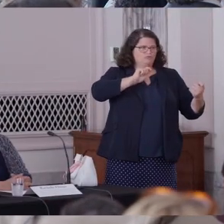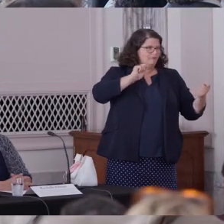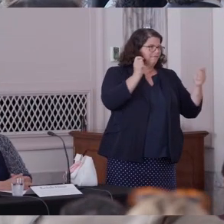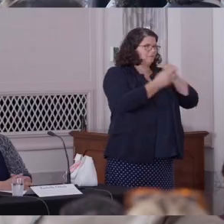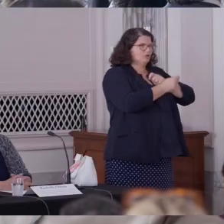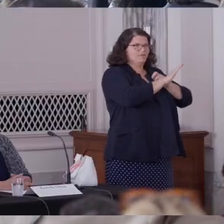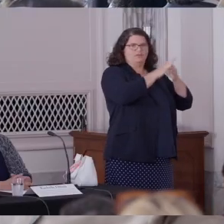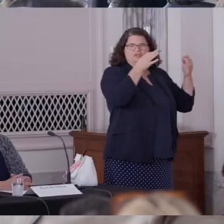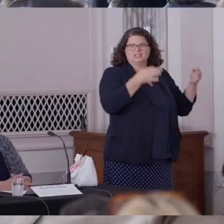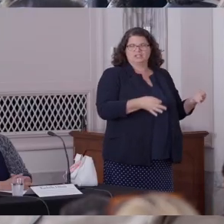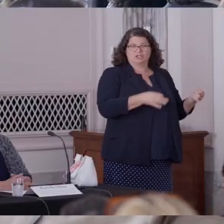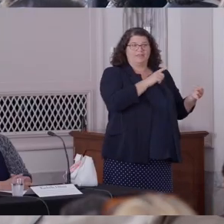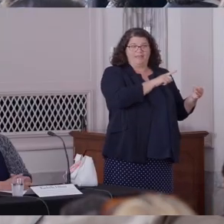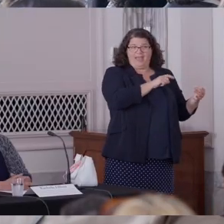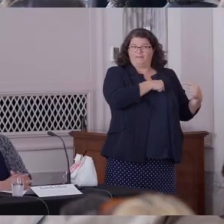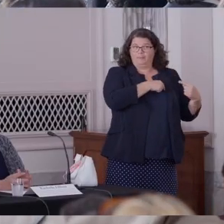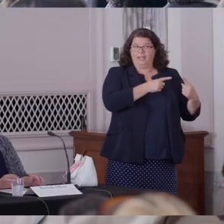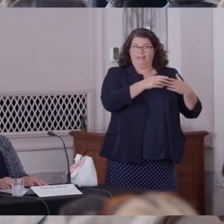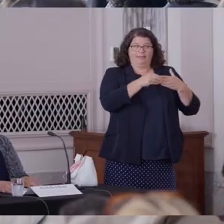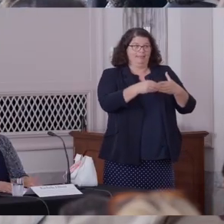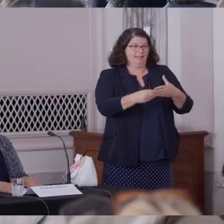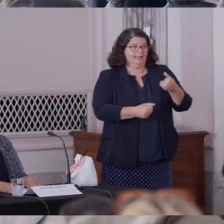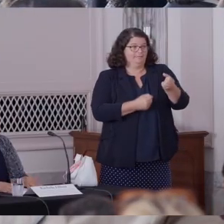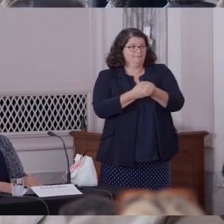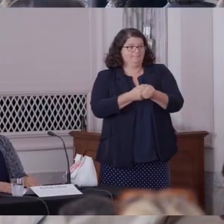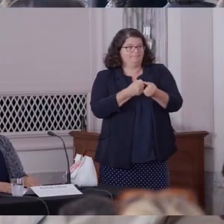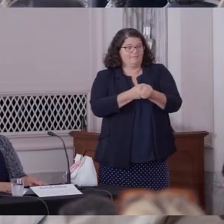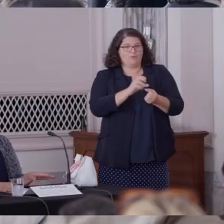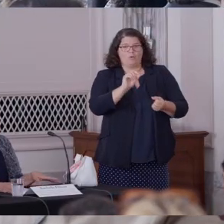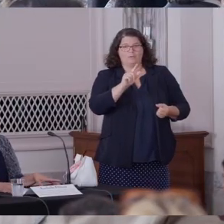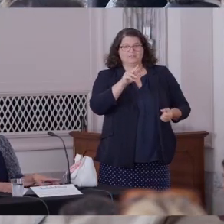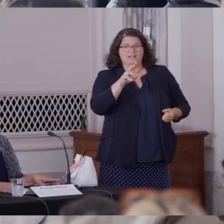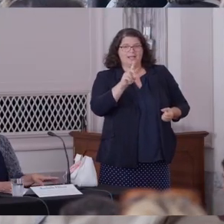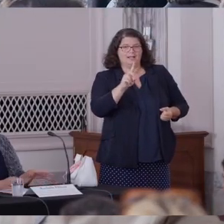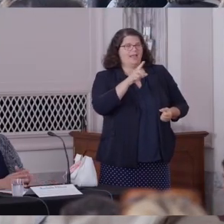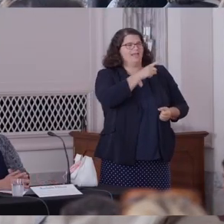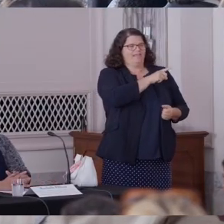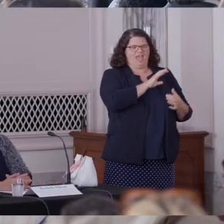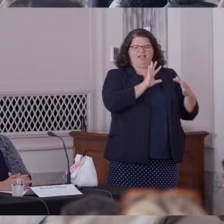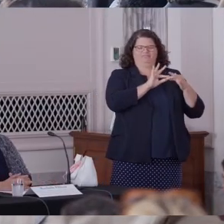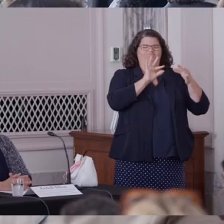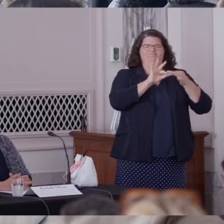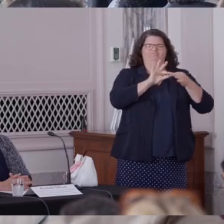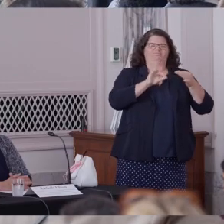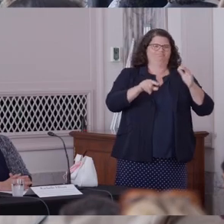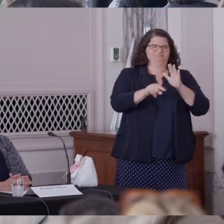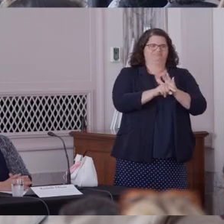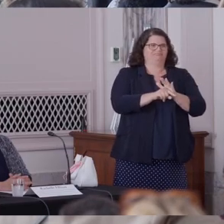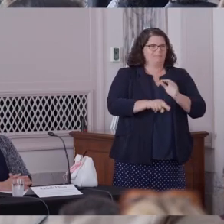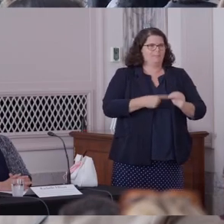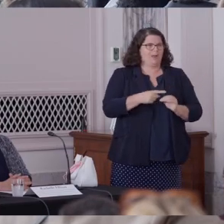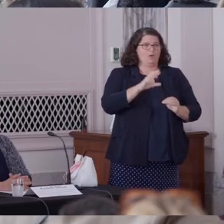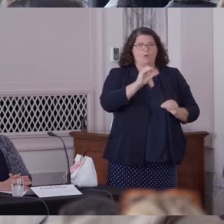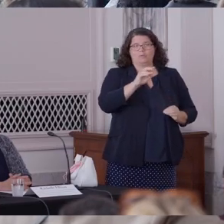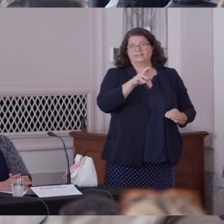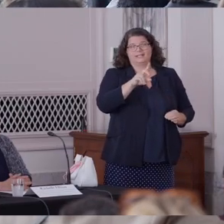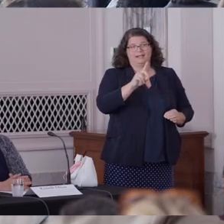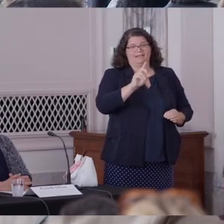Olmstead, repudiating its long-held view of the Olmstead decision, and for the first